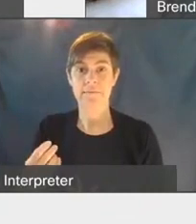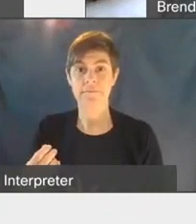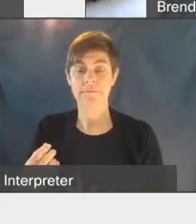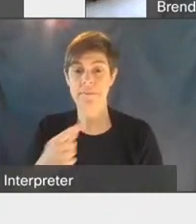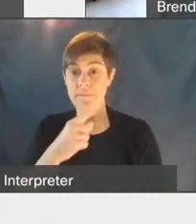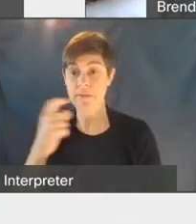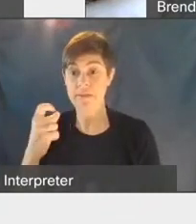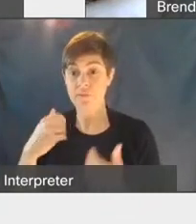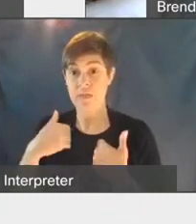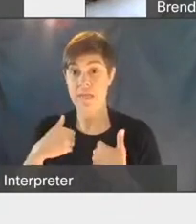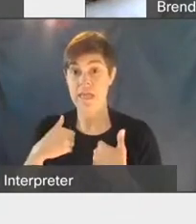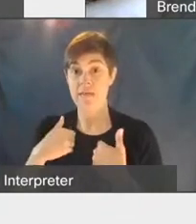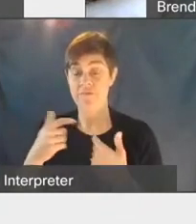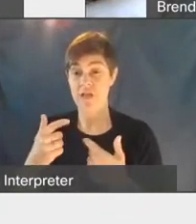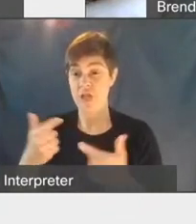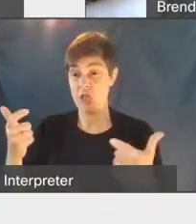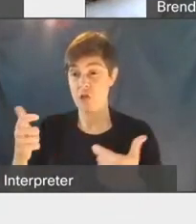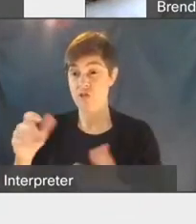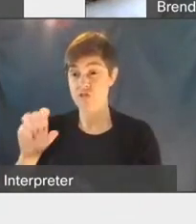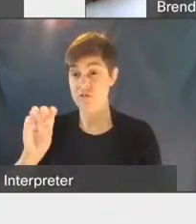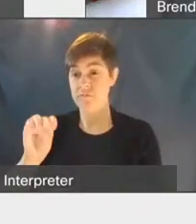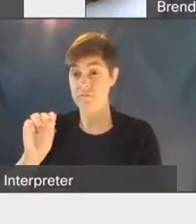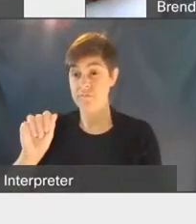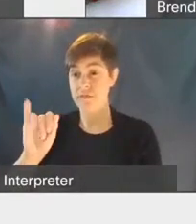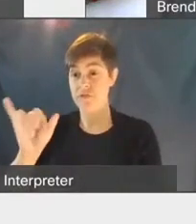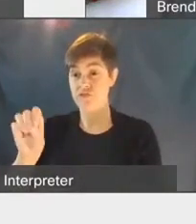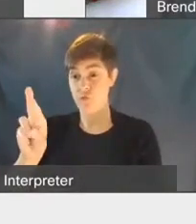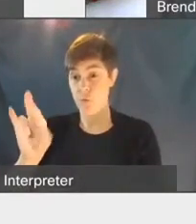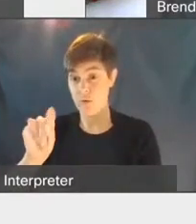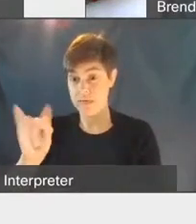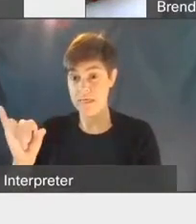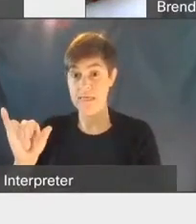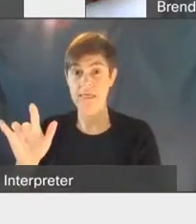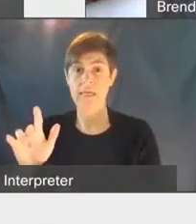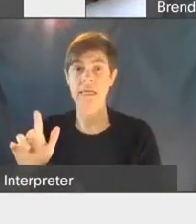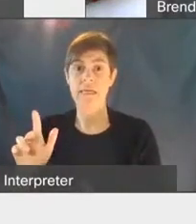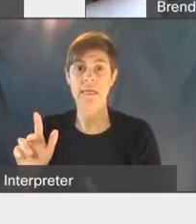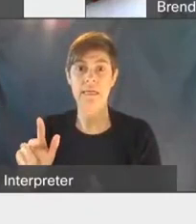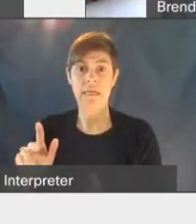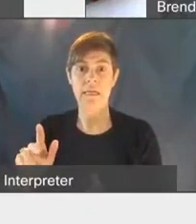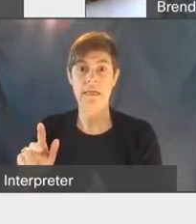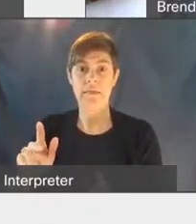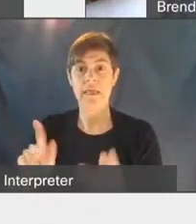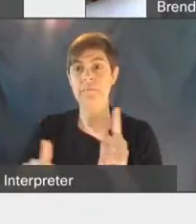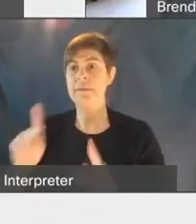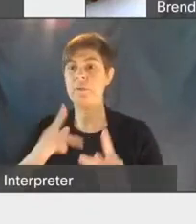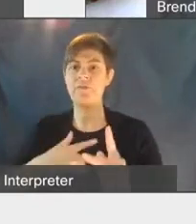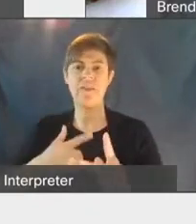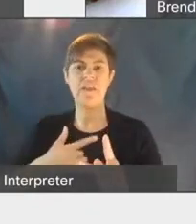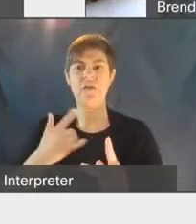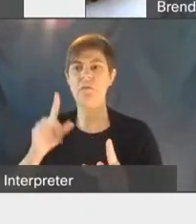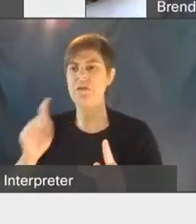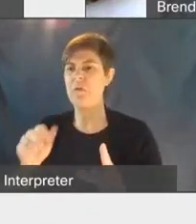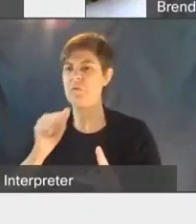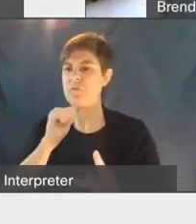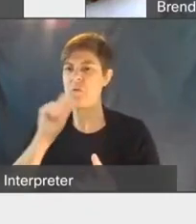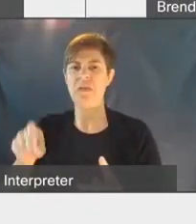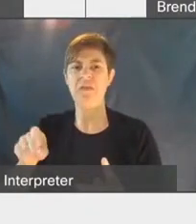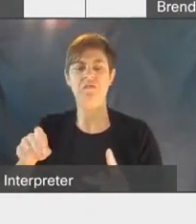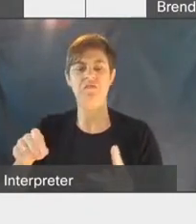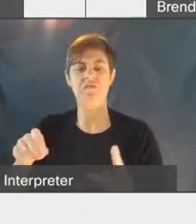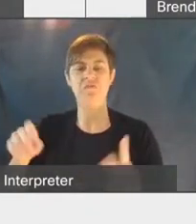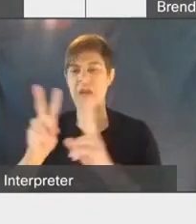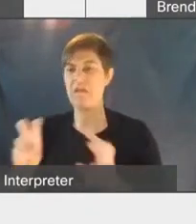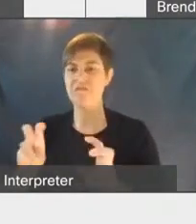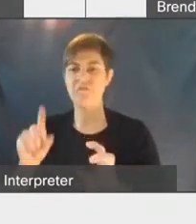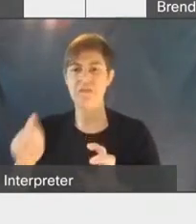supermajority in the state legislature that we can just kind of ignore Governor Kelly's veto and just push whatever maps forward we want. But I hope that we do make an